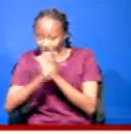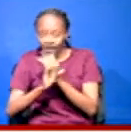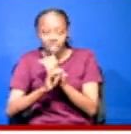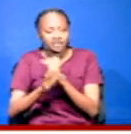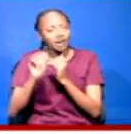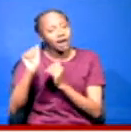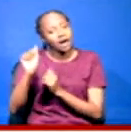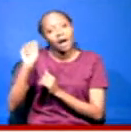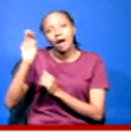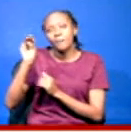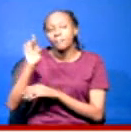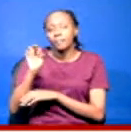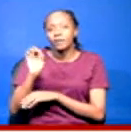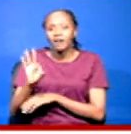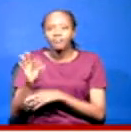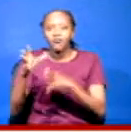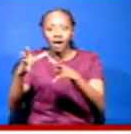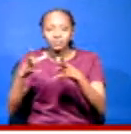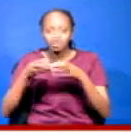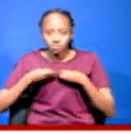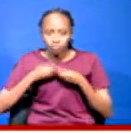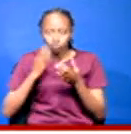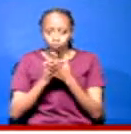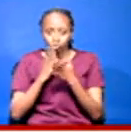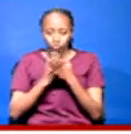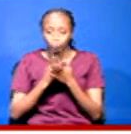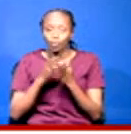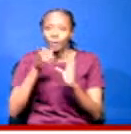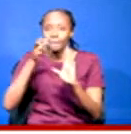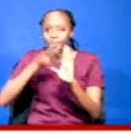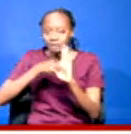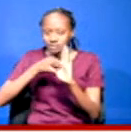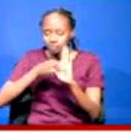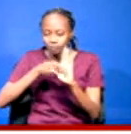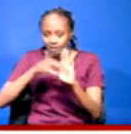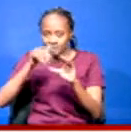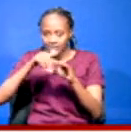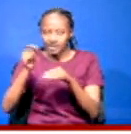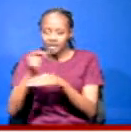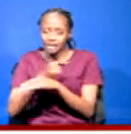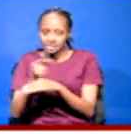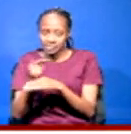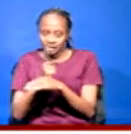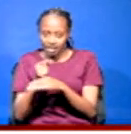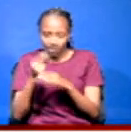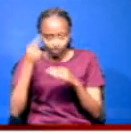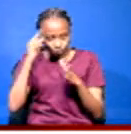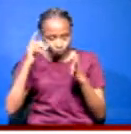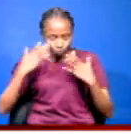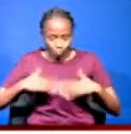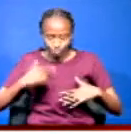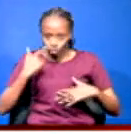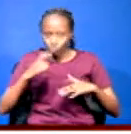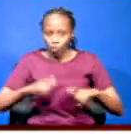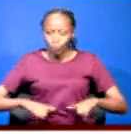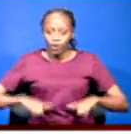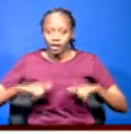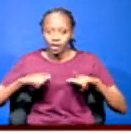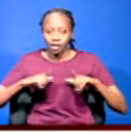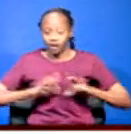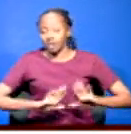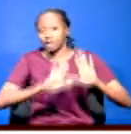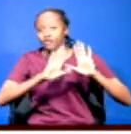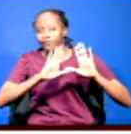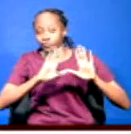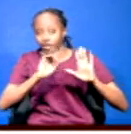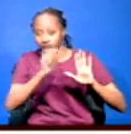they will be part and parcel of the training of the people who are going to leave Kenya to go and work